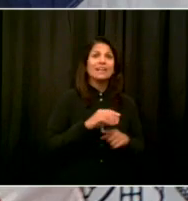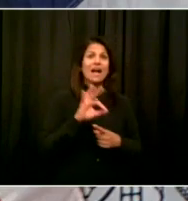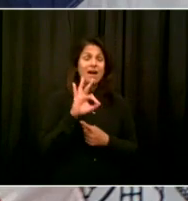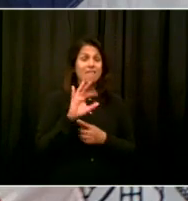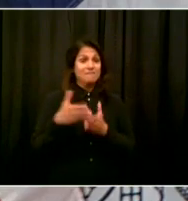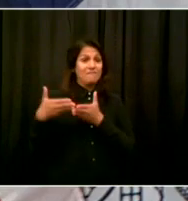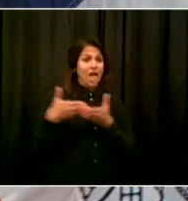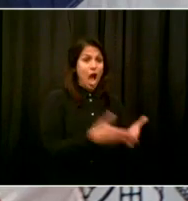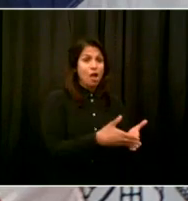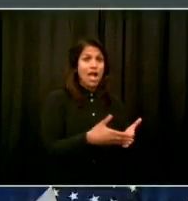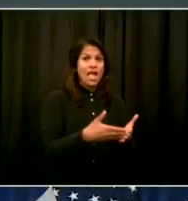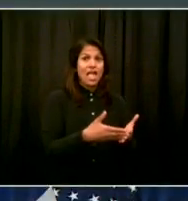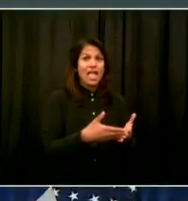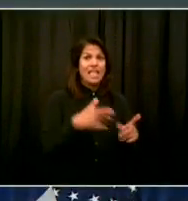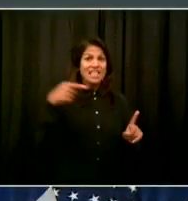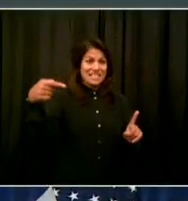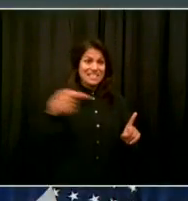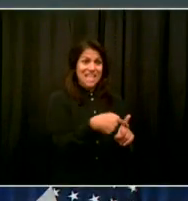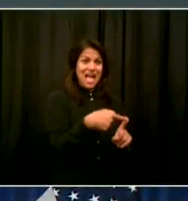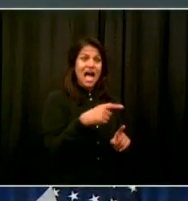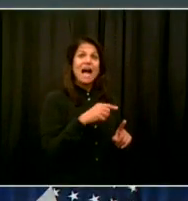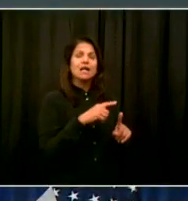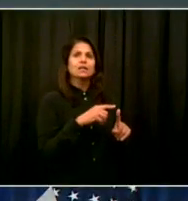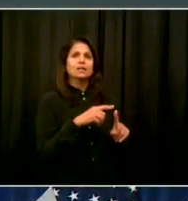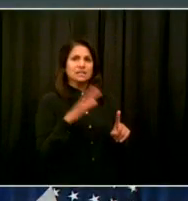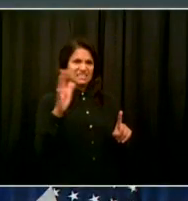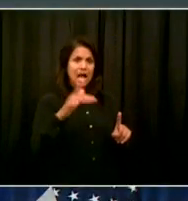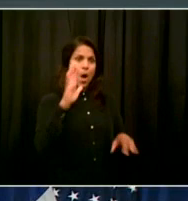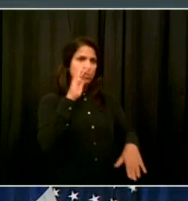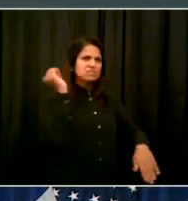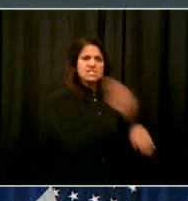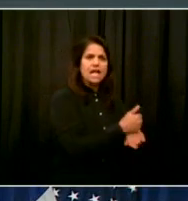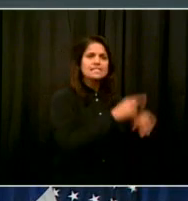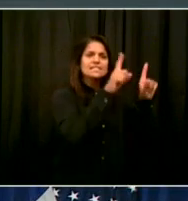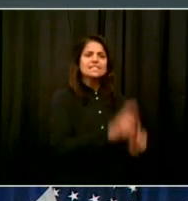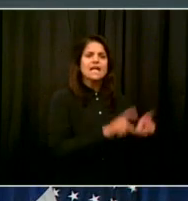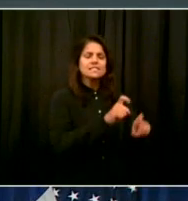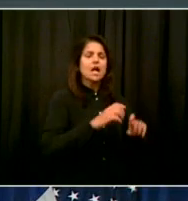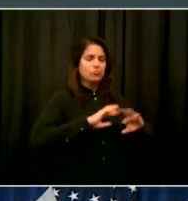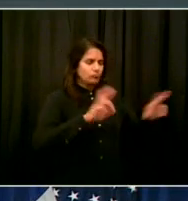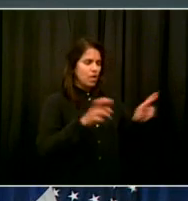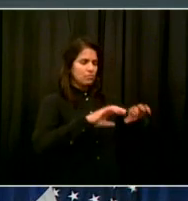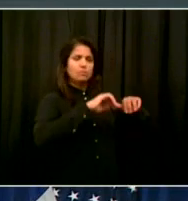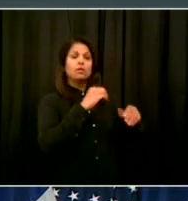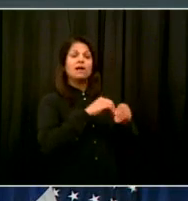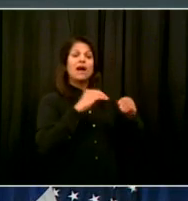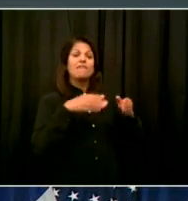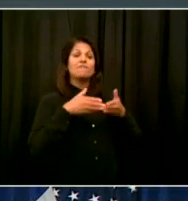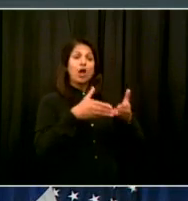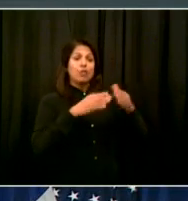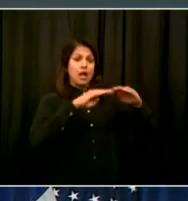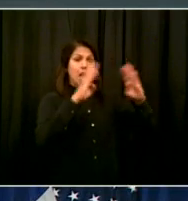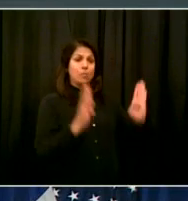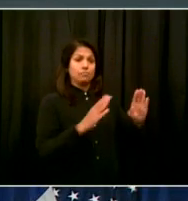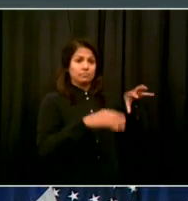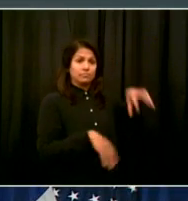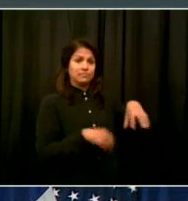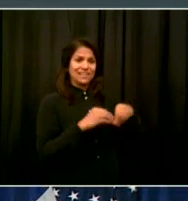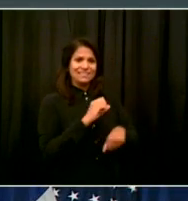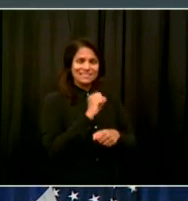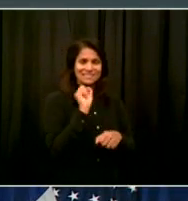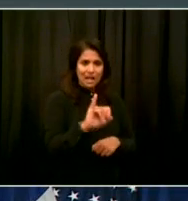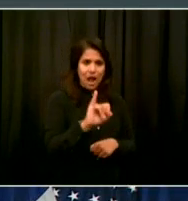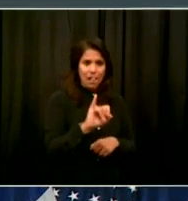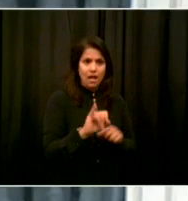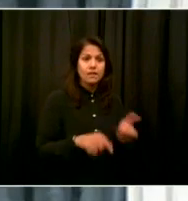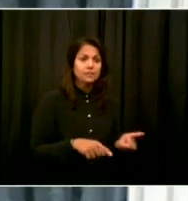effort, the head of our Test and Trace Corps, Dr. Ted Long. Thank you, sir. The purpose of our day of action is to